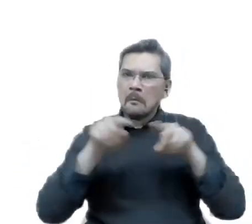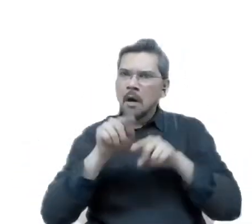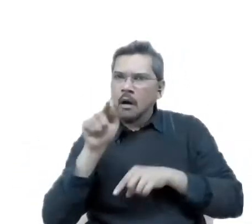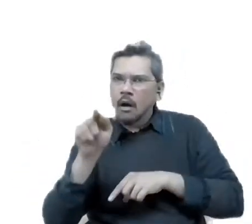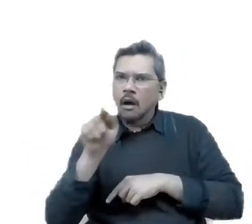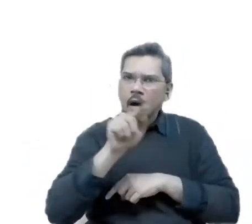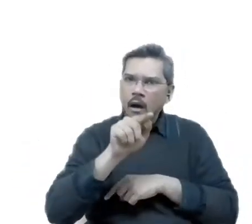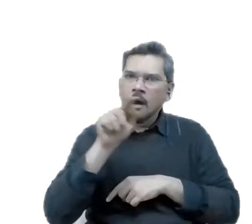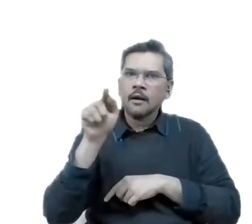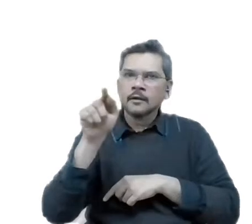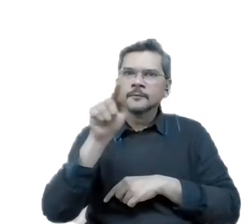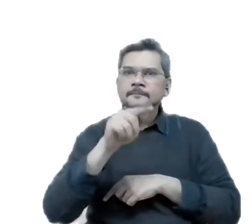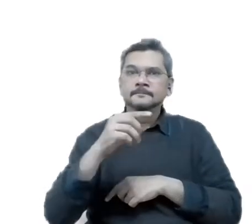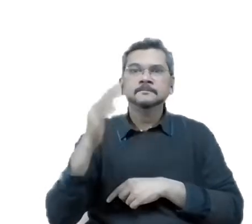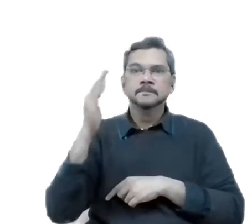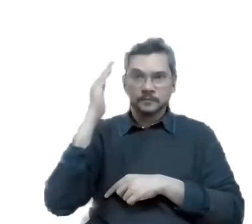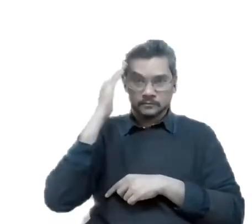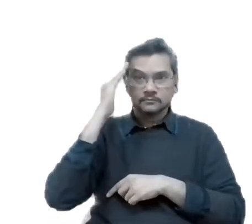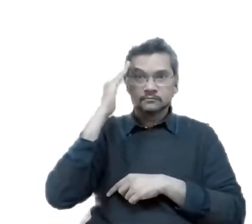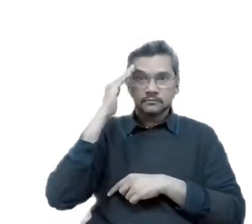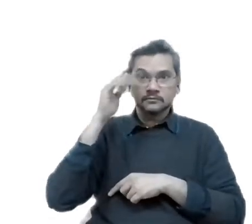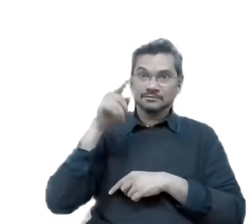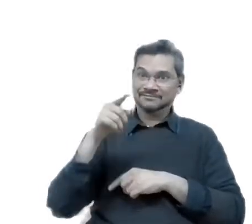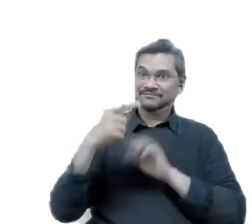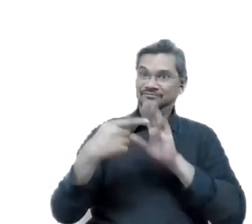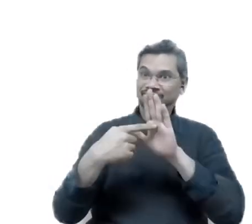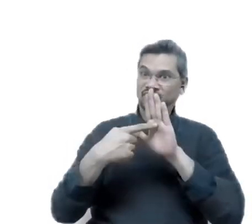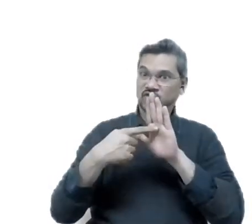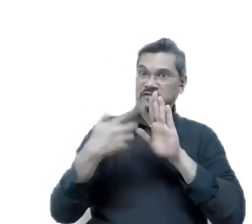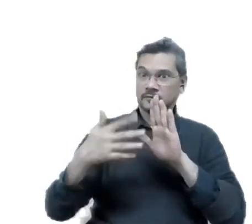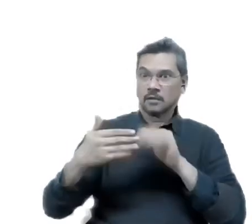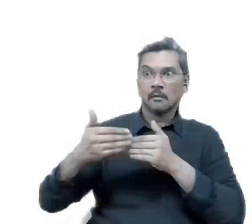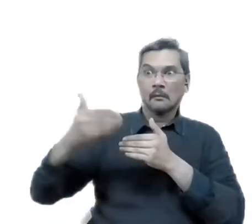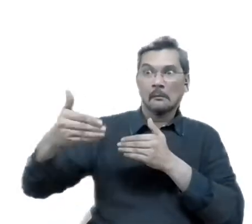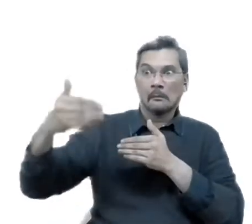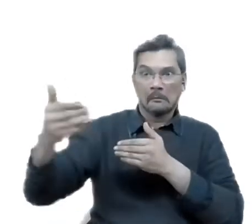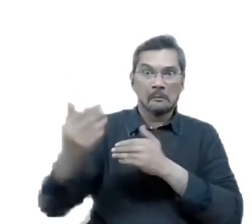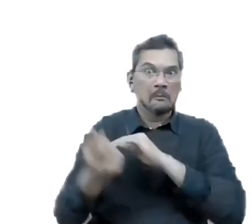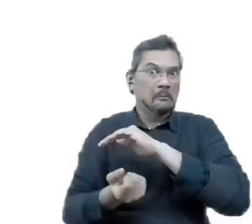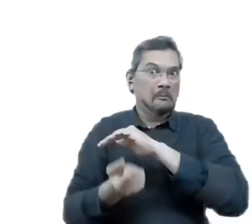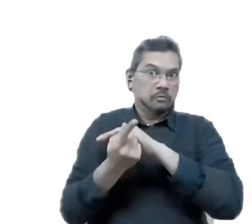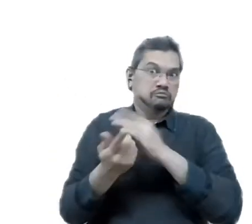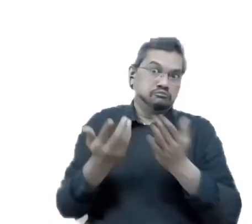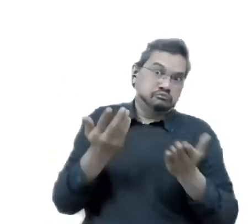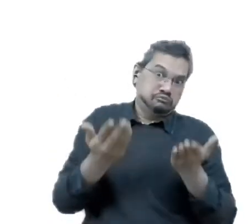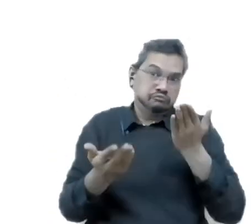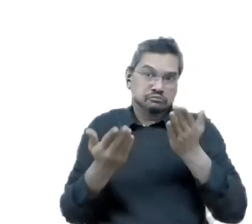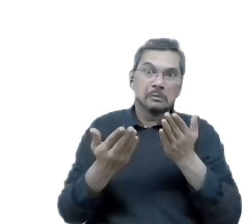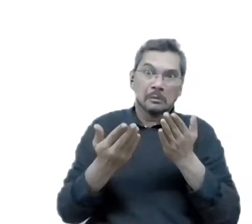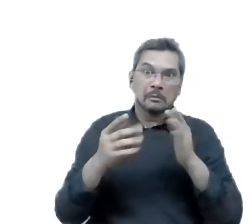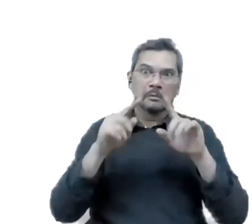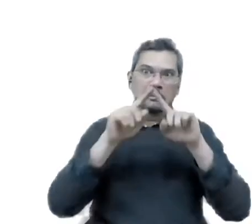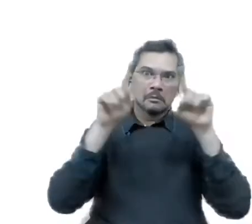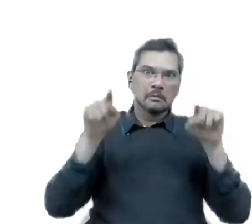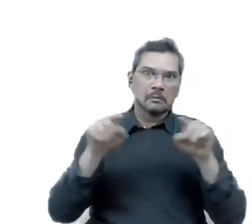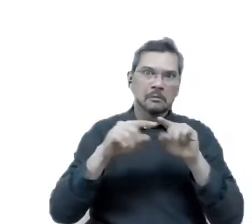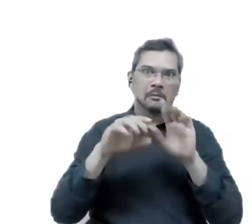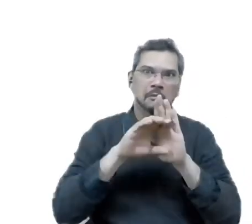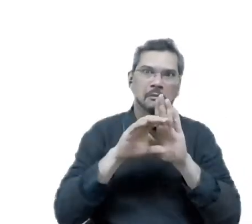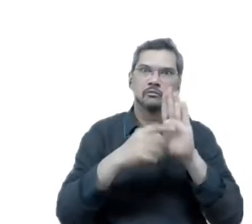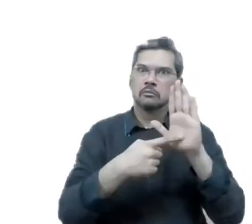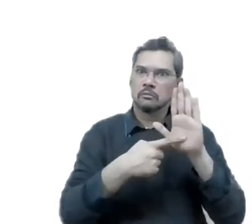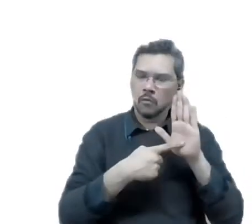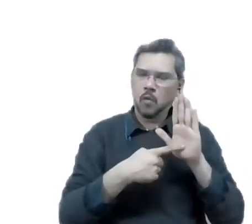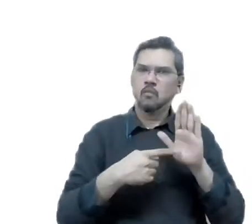comes out, we are taking that, just so you know, those of you who work long and hard on these forecasts, for SADC is one example, we of course